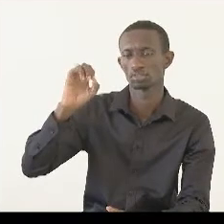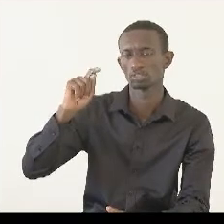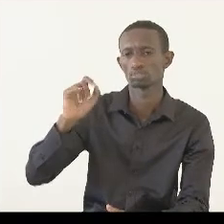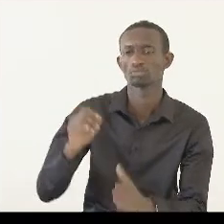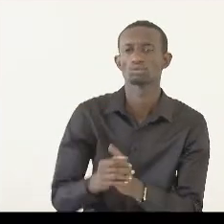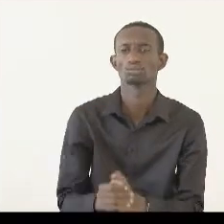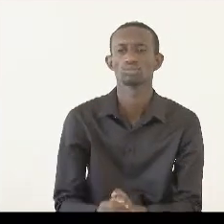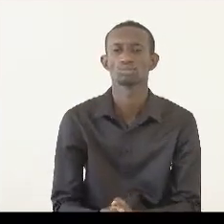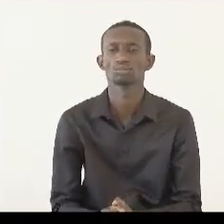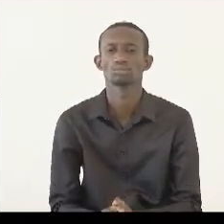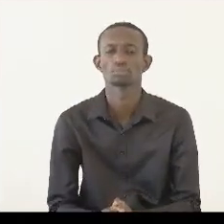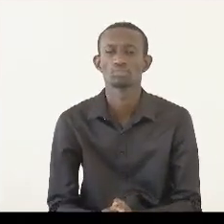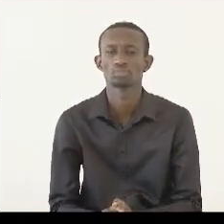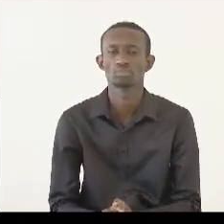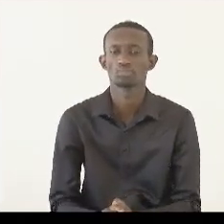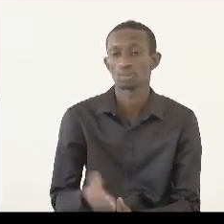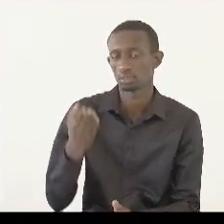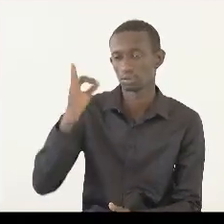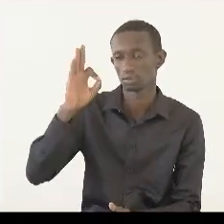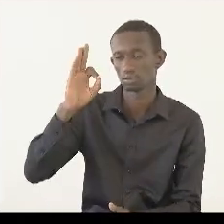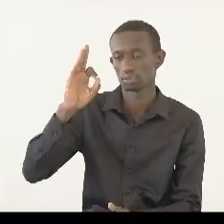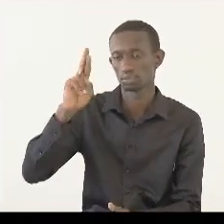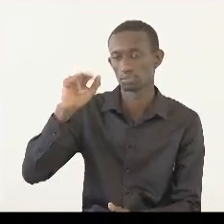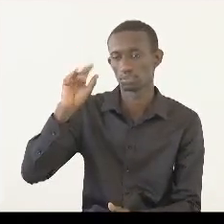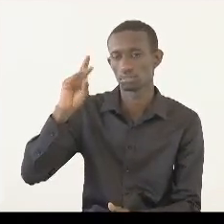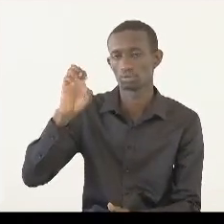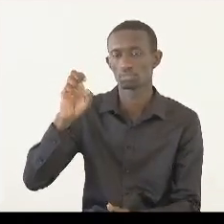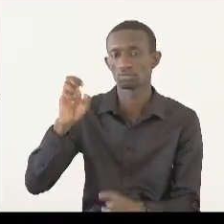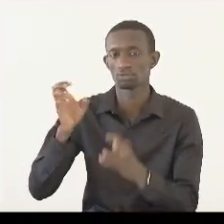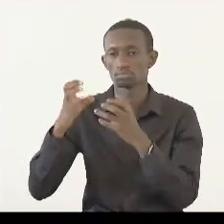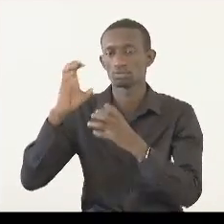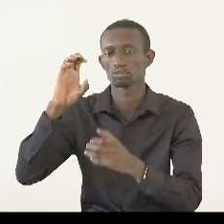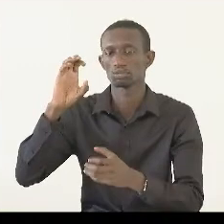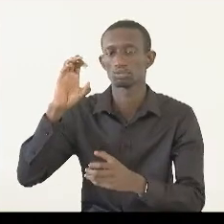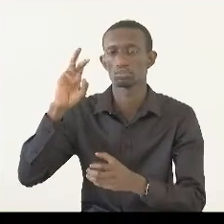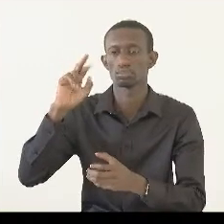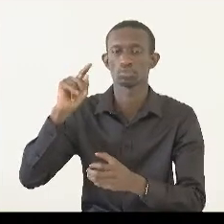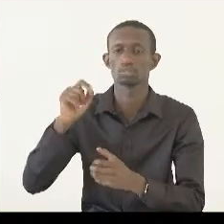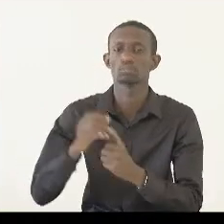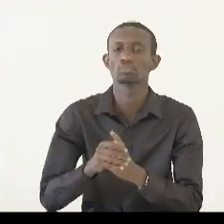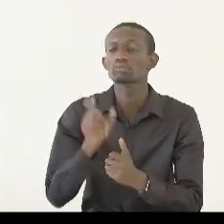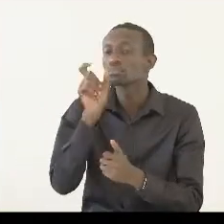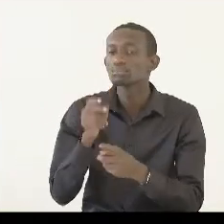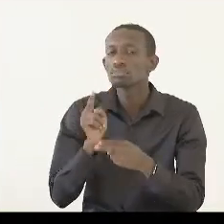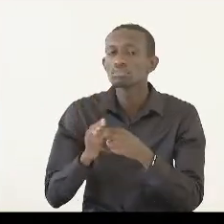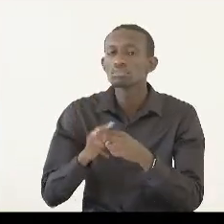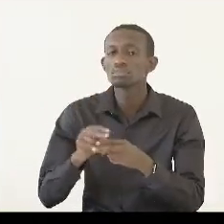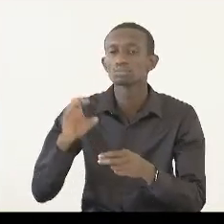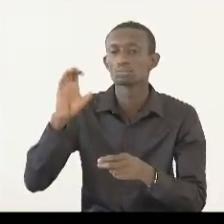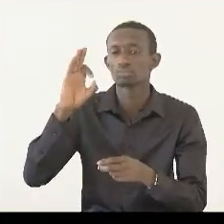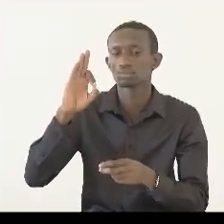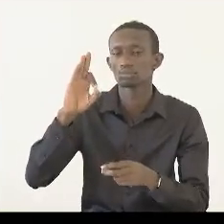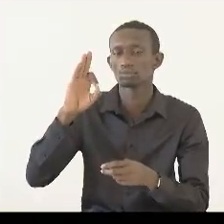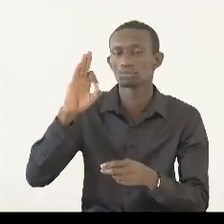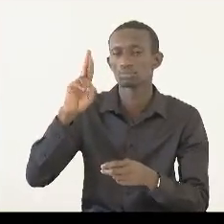reagents. This Friedel-Crafts, Charles Friedel and Mason Crafts.